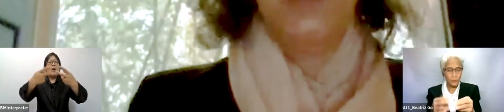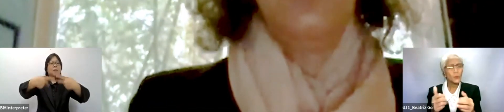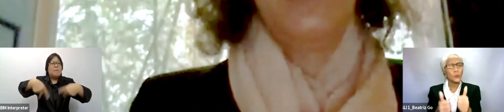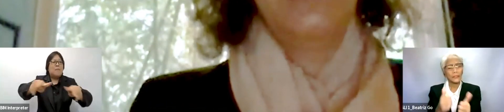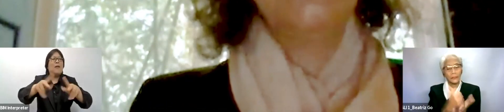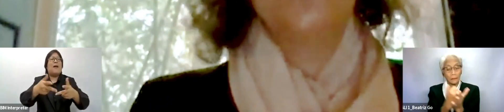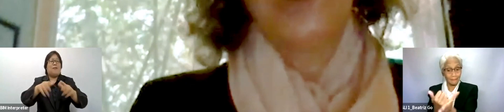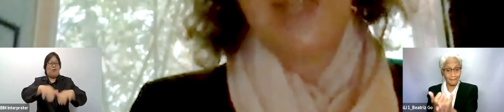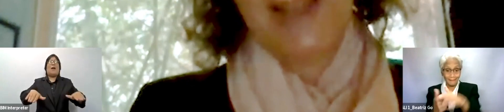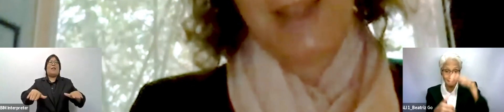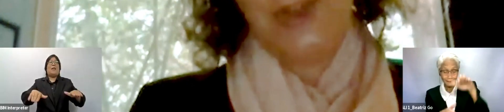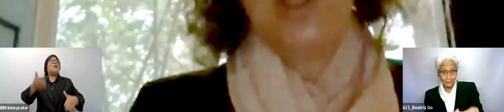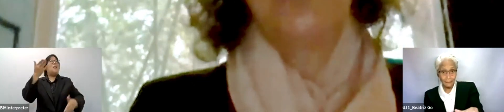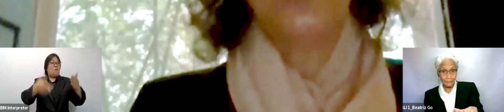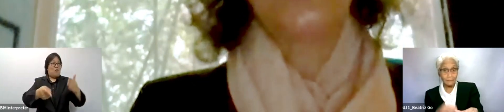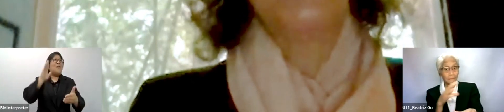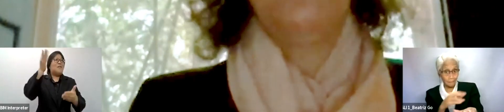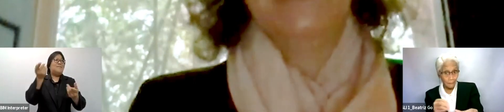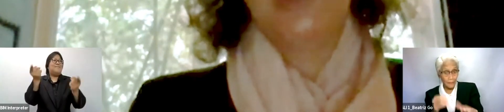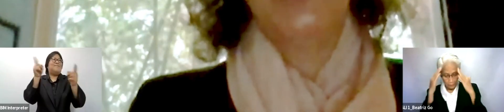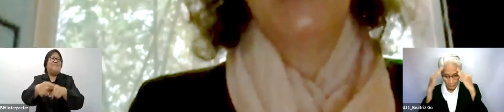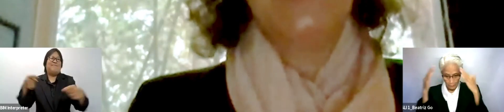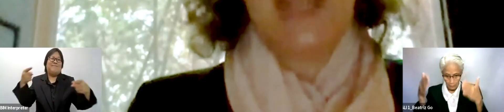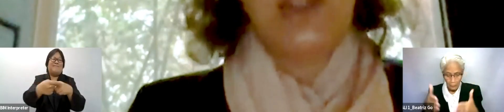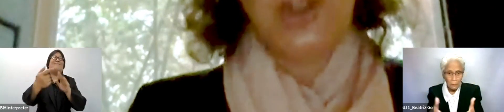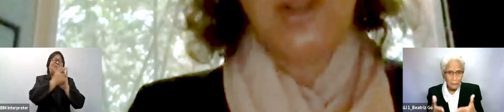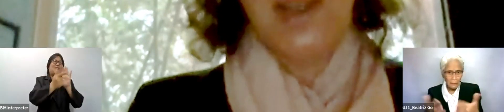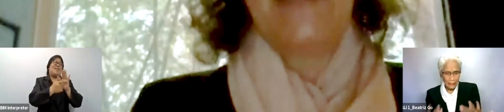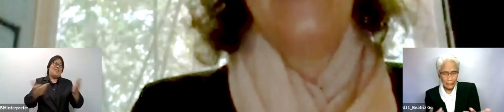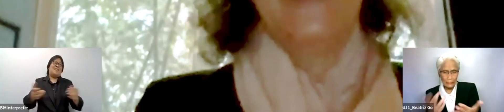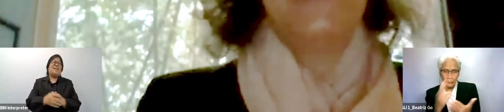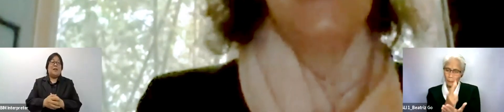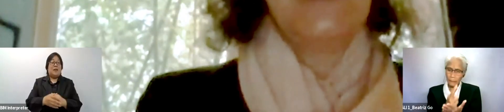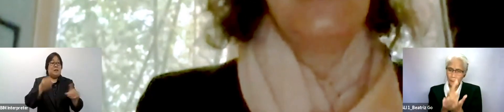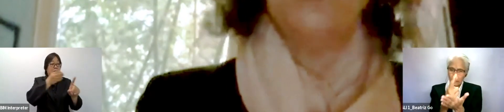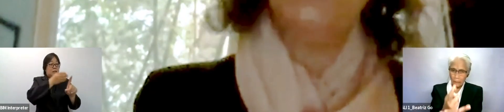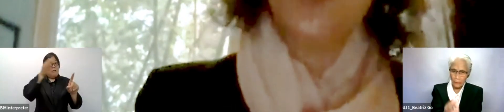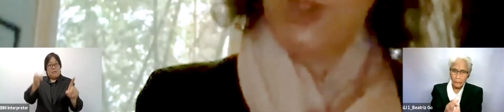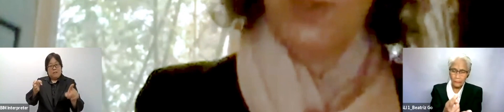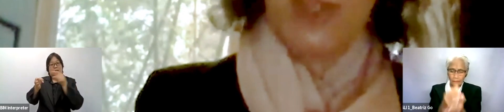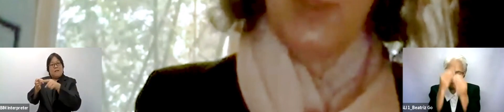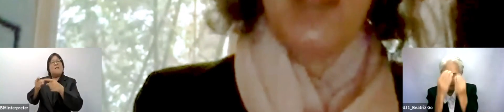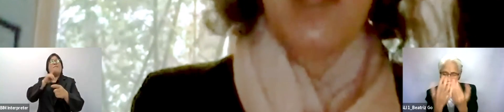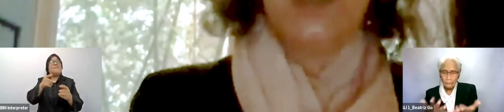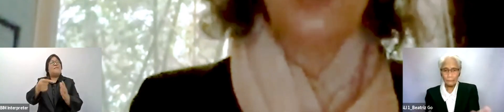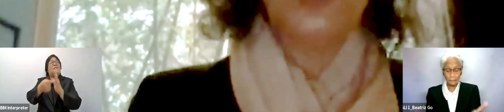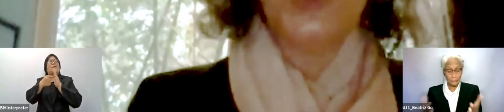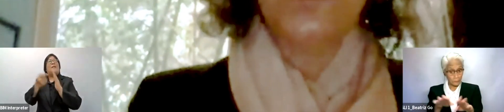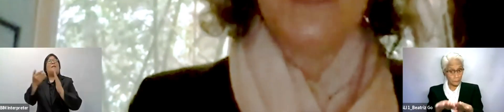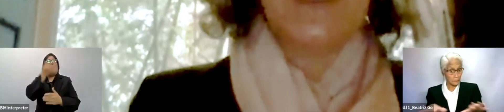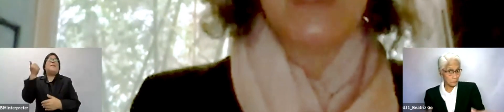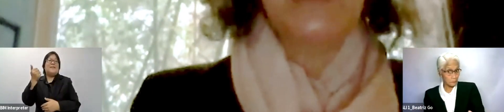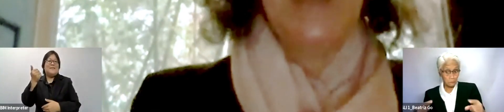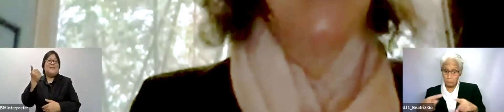effective than institutionalization and, of course, playing children in detention. And that is, and we also consider that detention